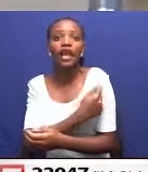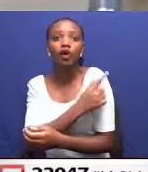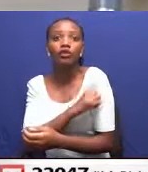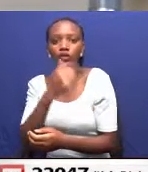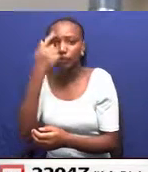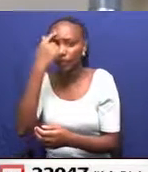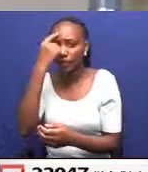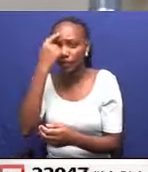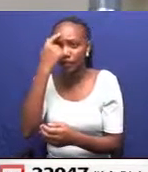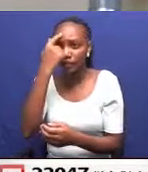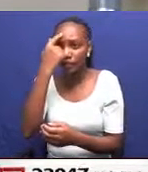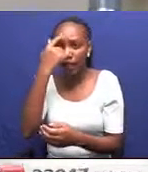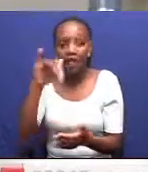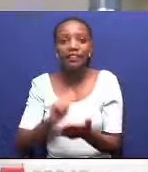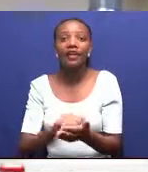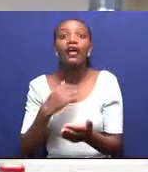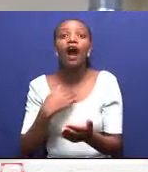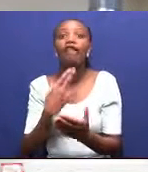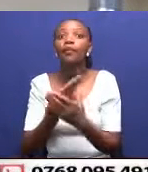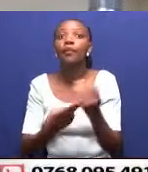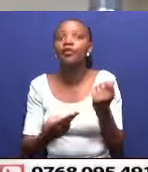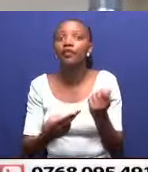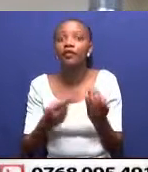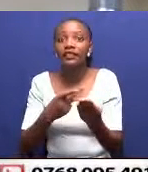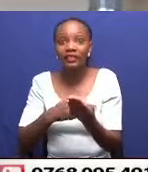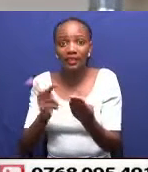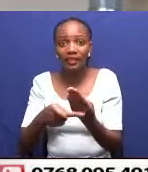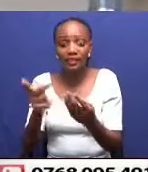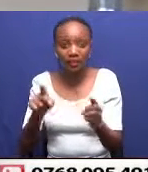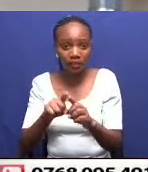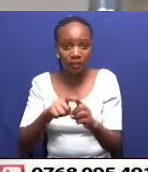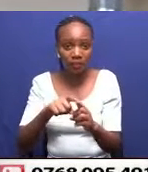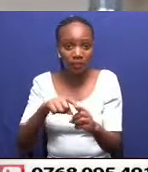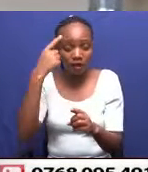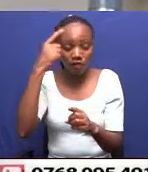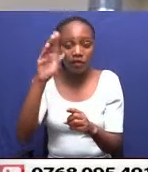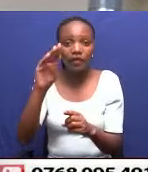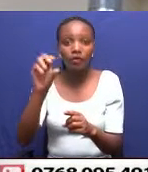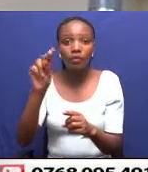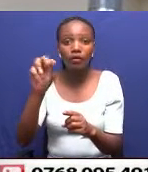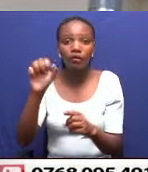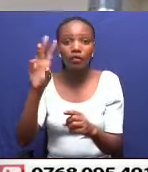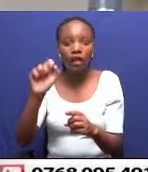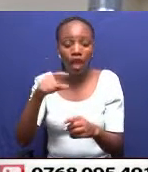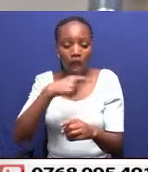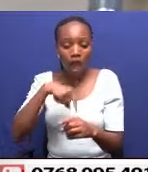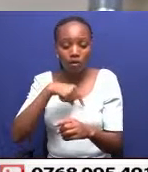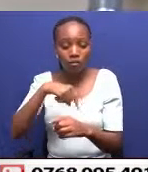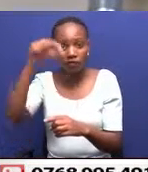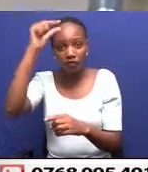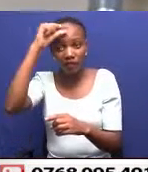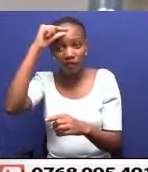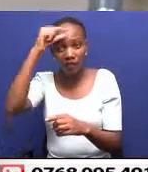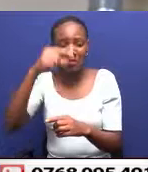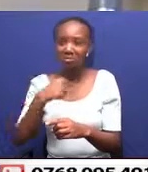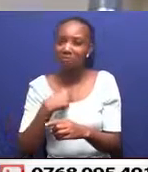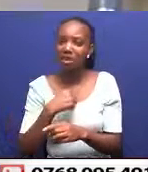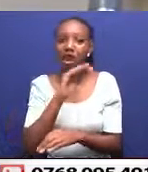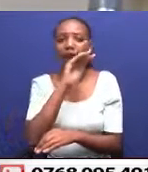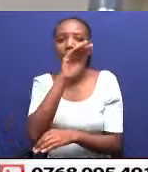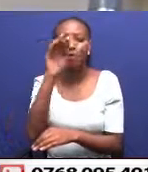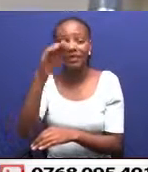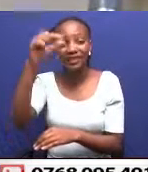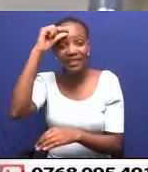does both the hip replacement together with the bone marrow. Ask the government to at least develop